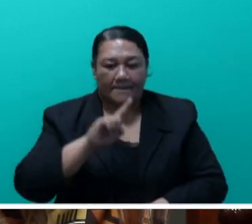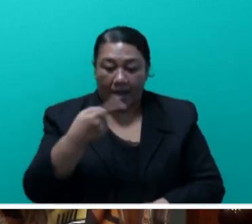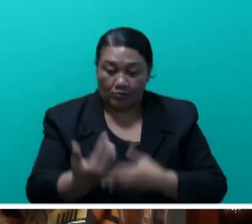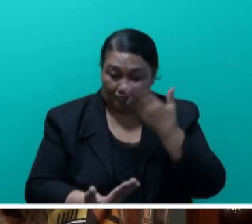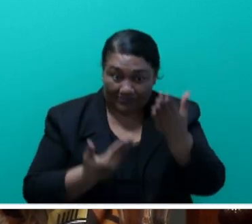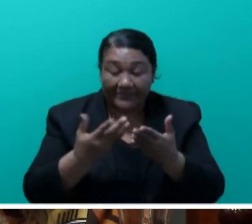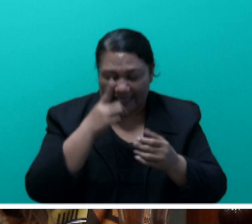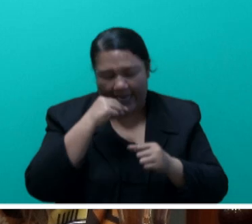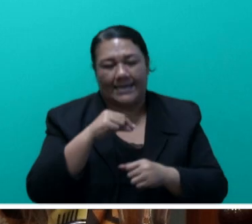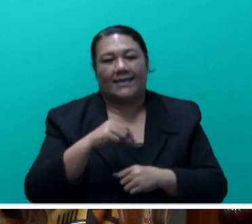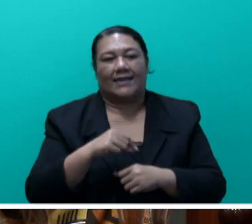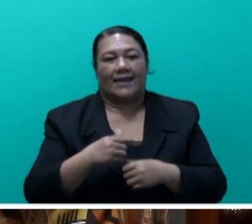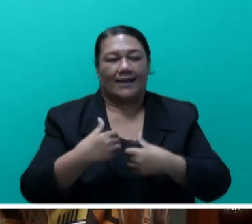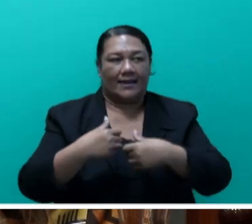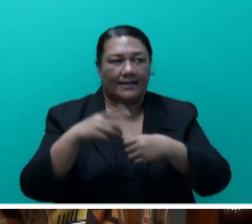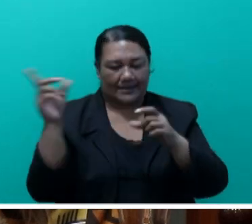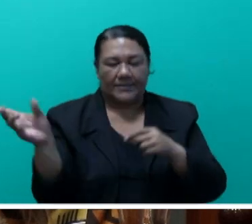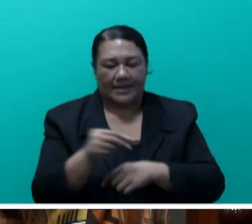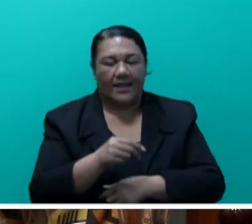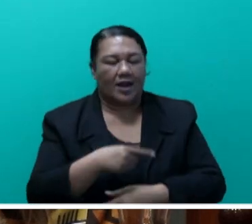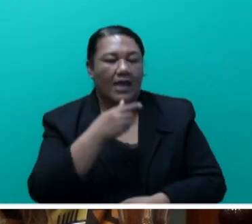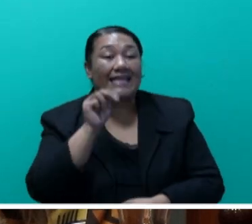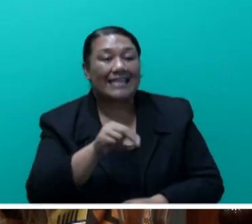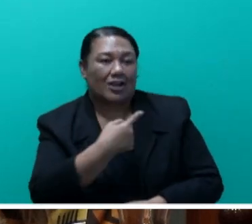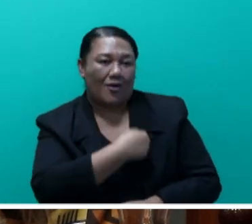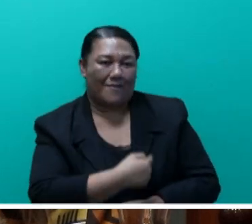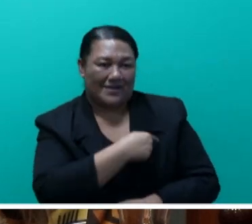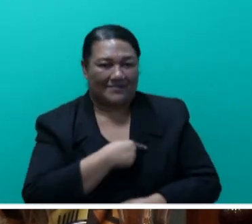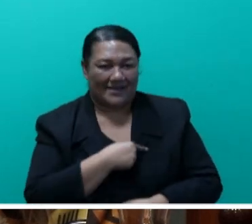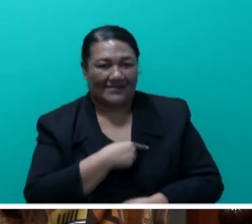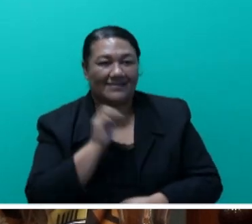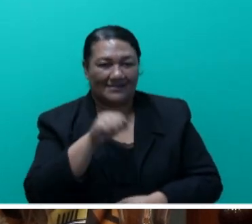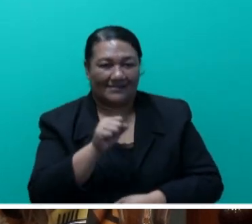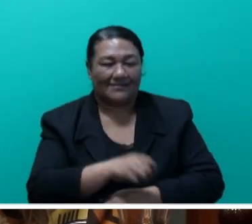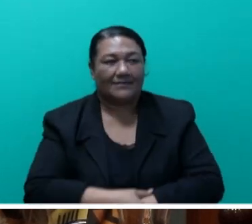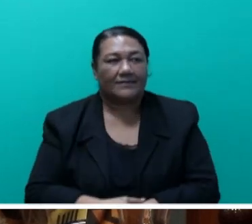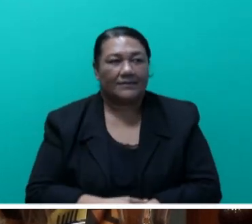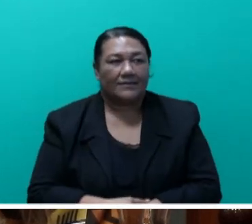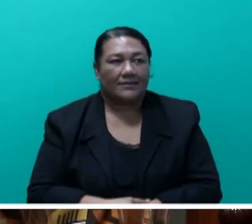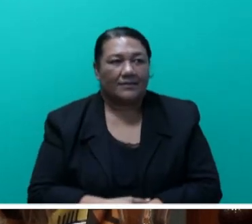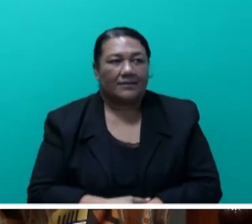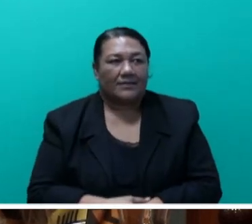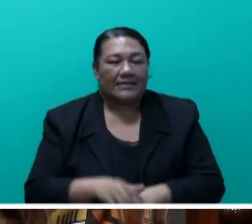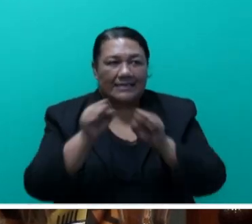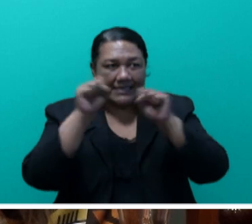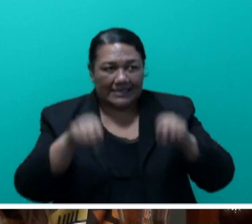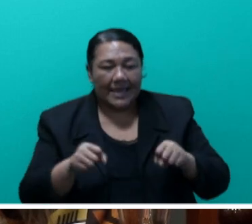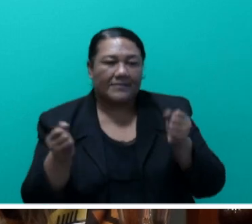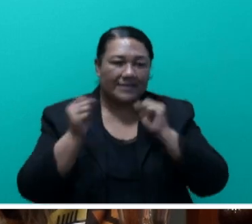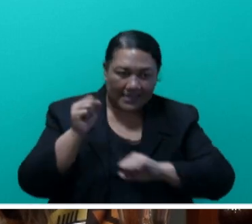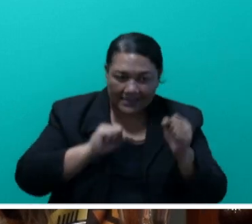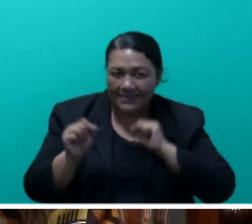be done with commitments and new systems, scientists and all that running